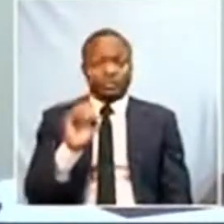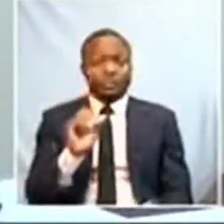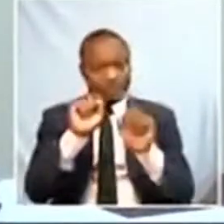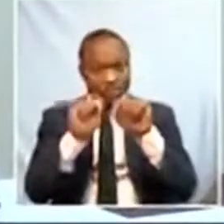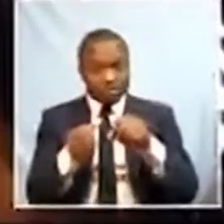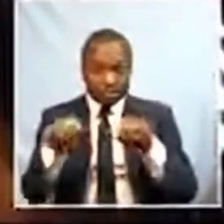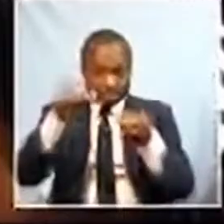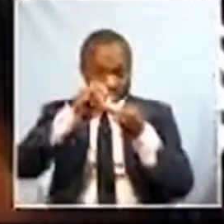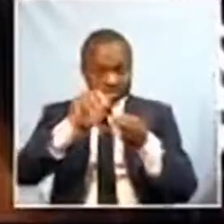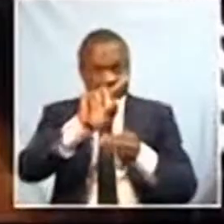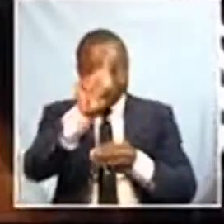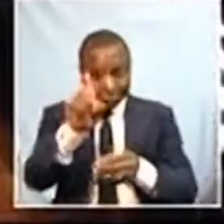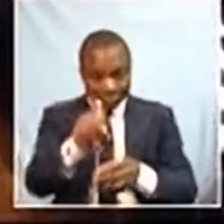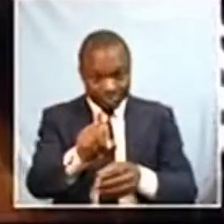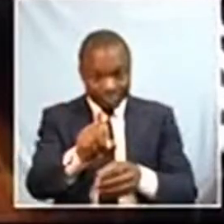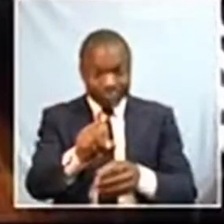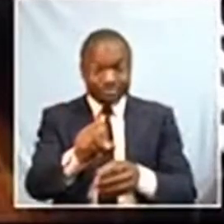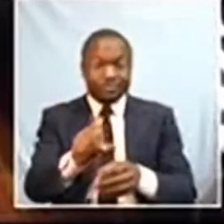questions.